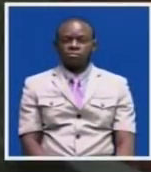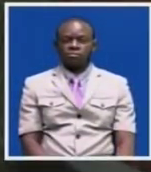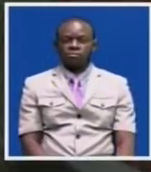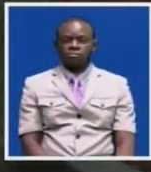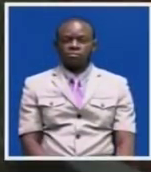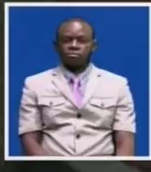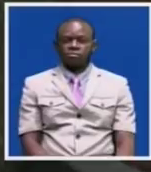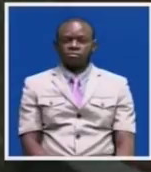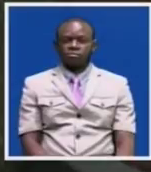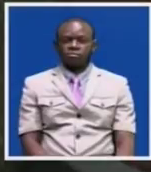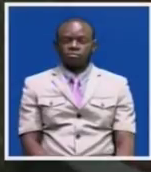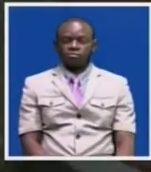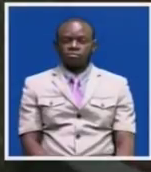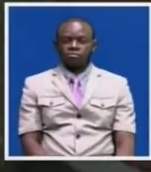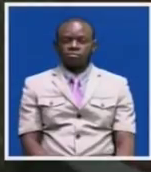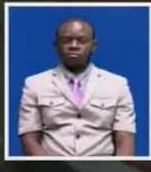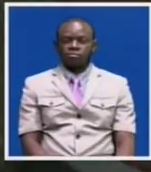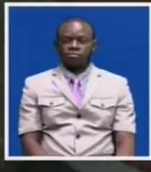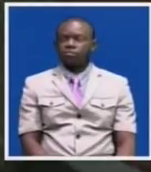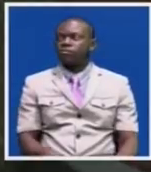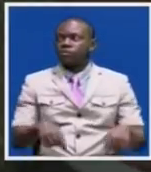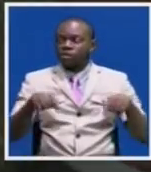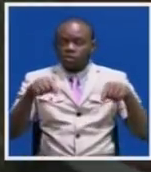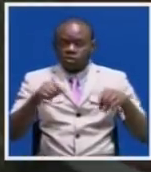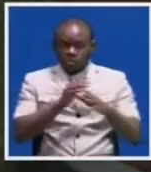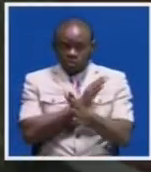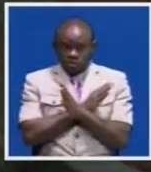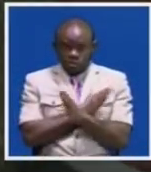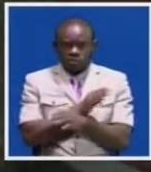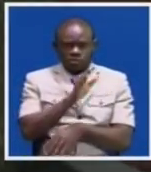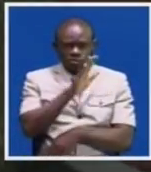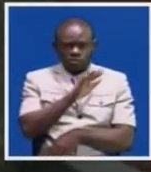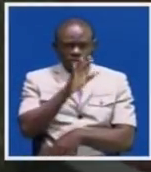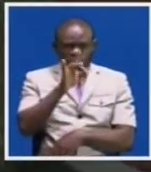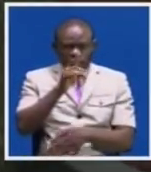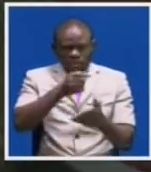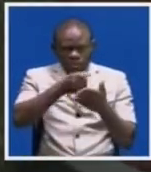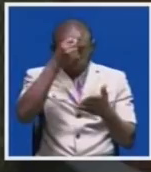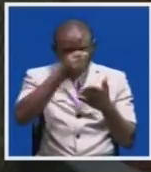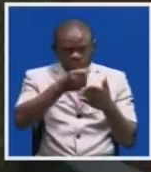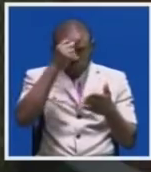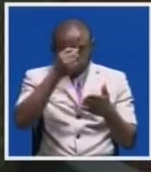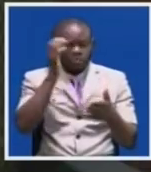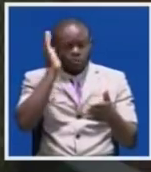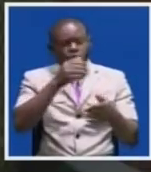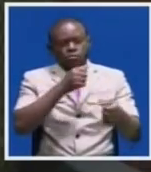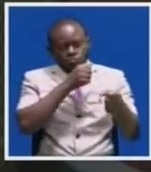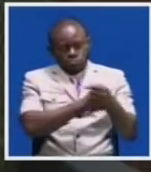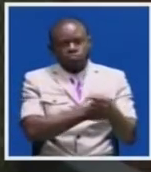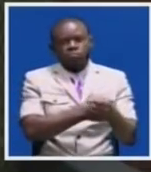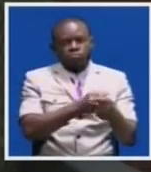And 58 students from Zambia have been offered scholarships to study in Russia, Egypt and